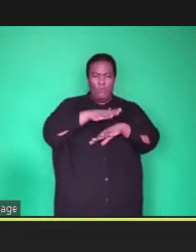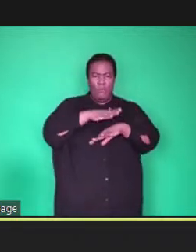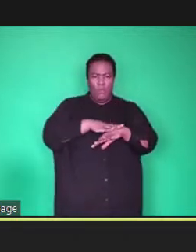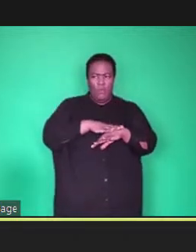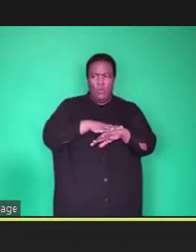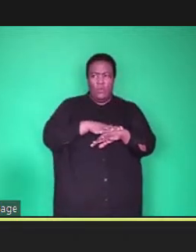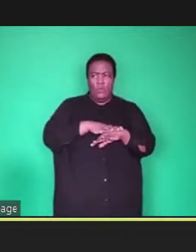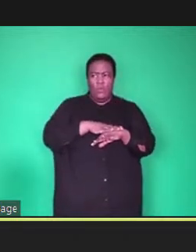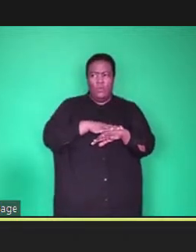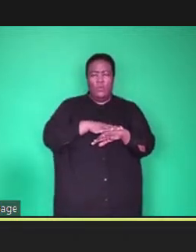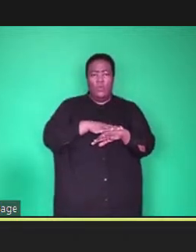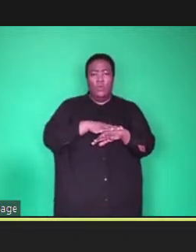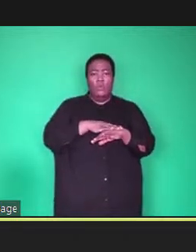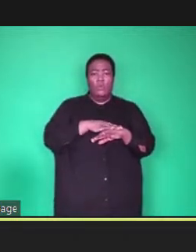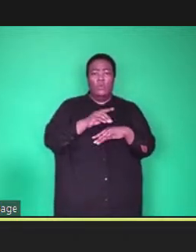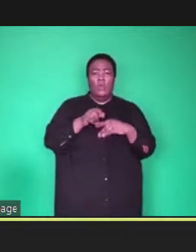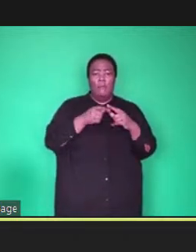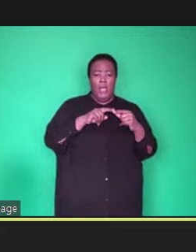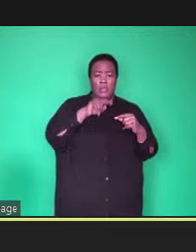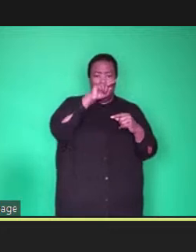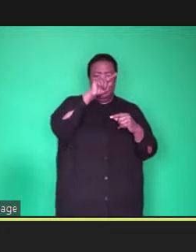I can show you in this brief overview,